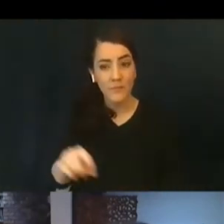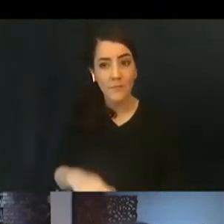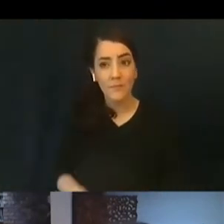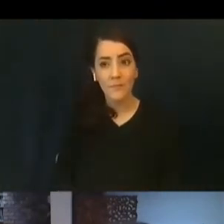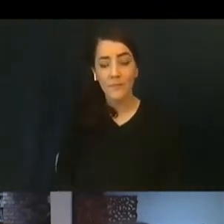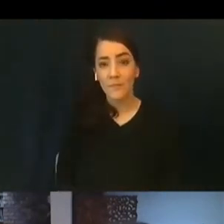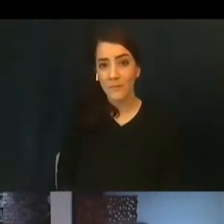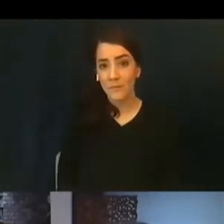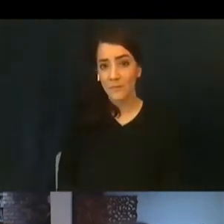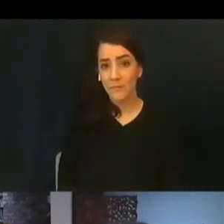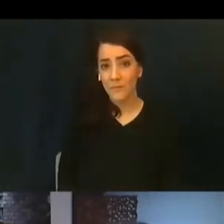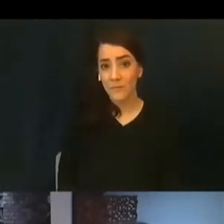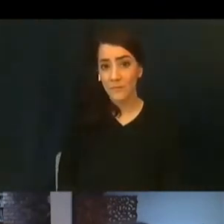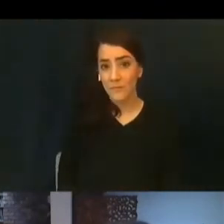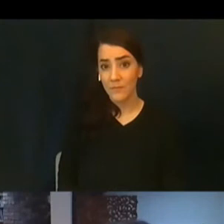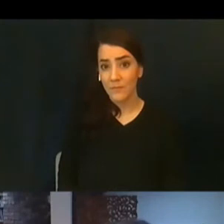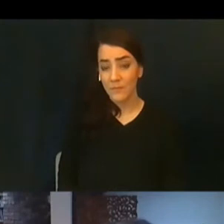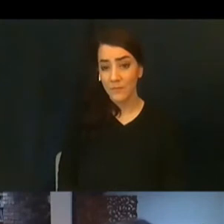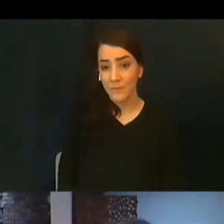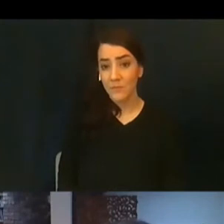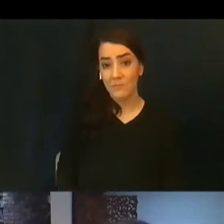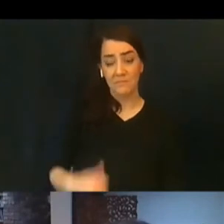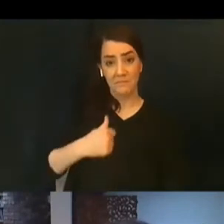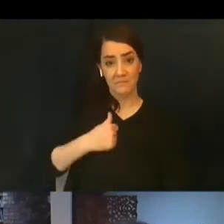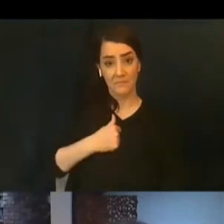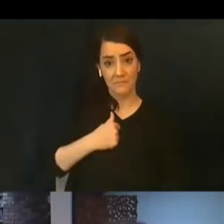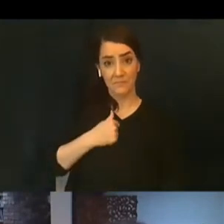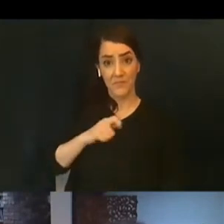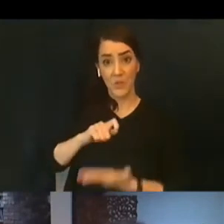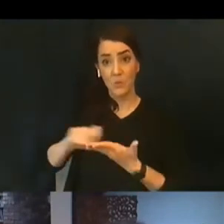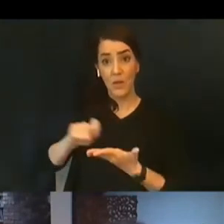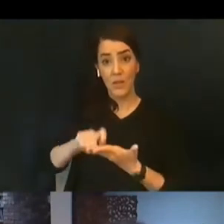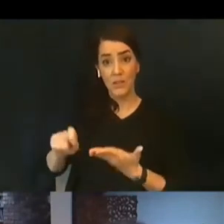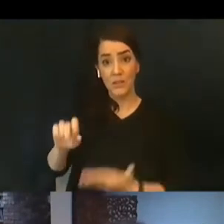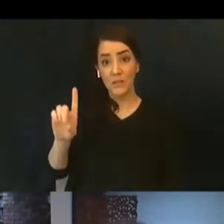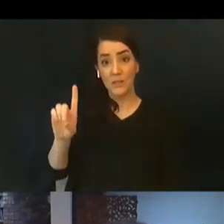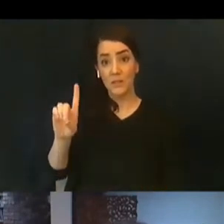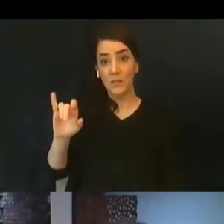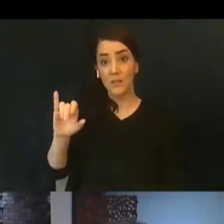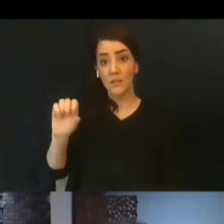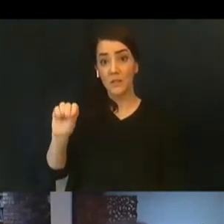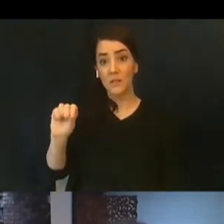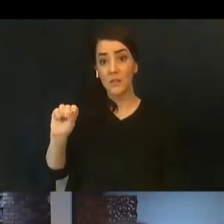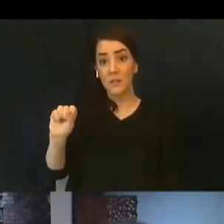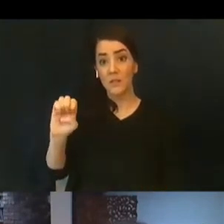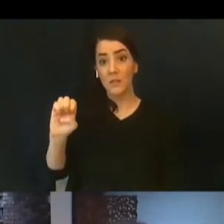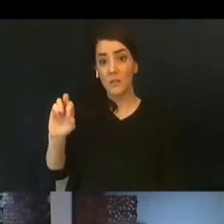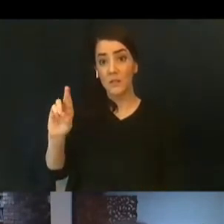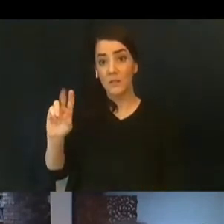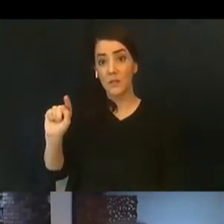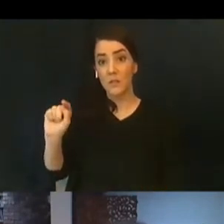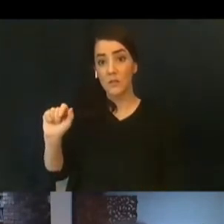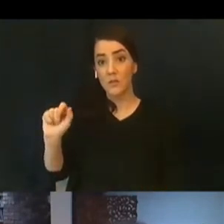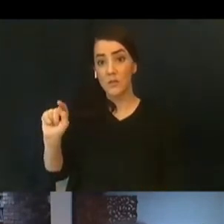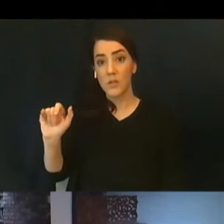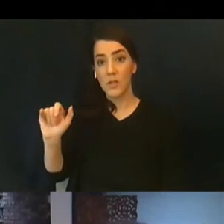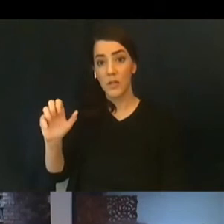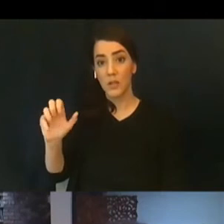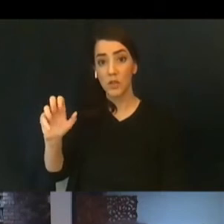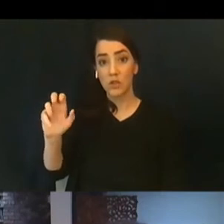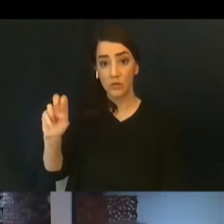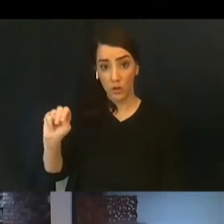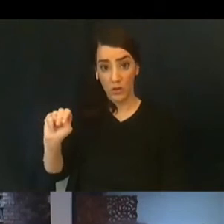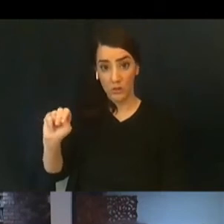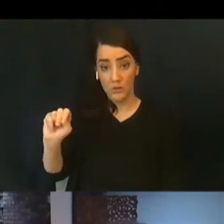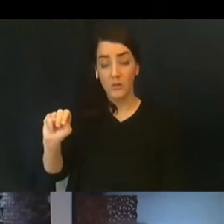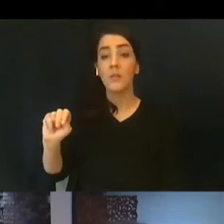this is someone who's worked writing a dissertation on the Holdemur. I'm curious about the efforts being done to understand the famine in Soviet Ukraine